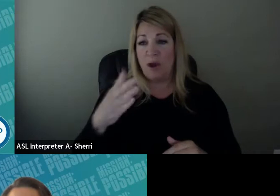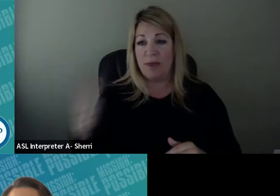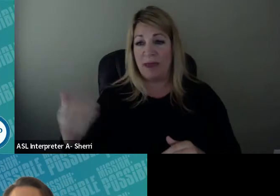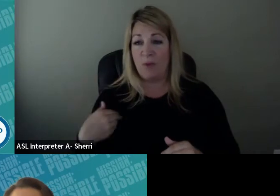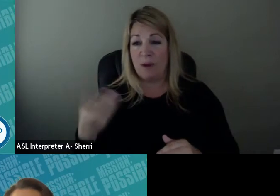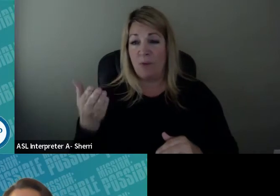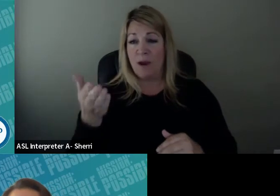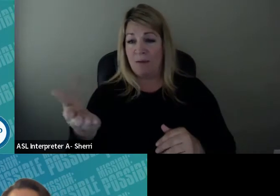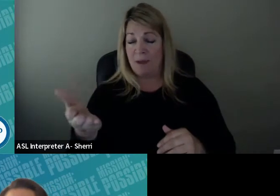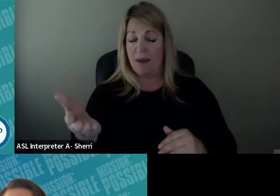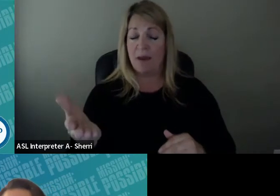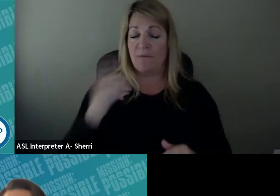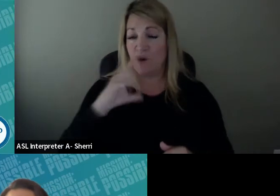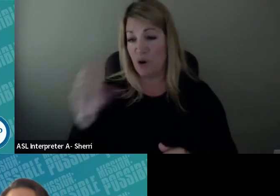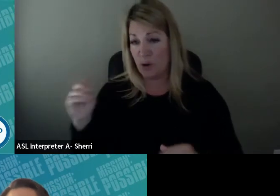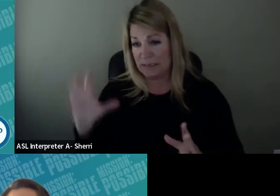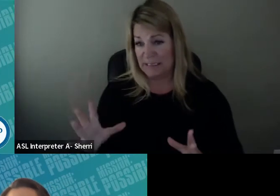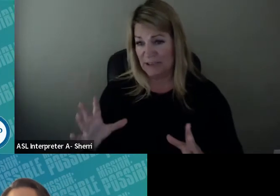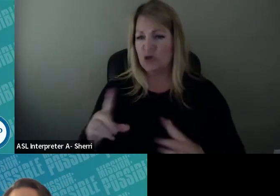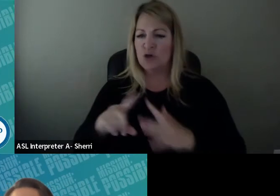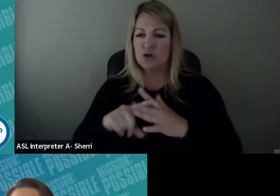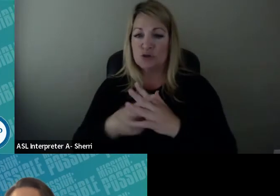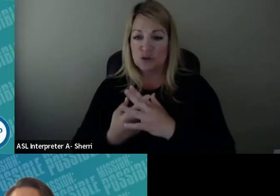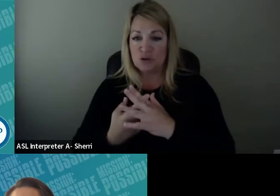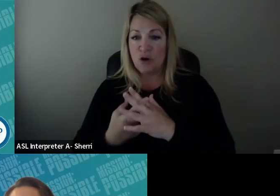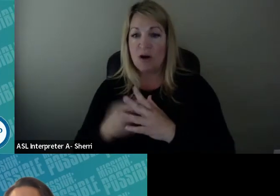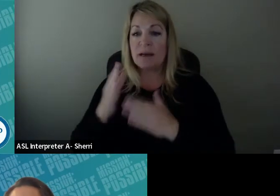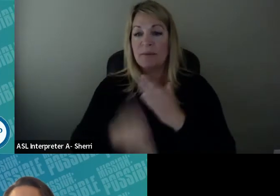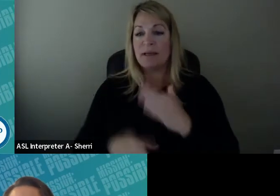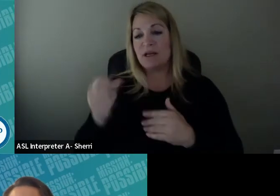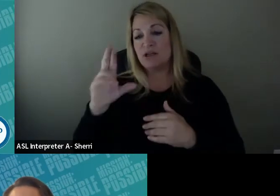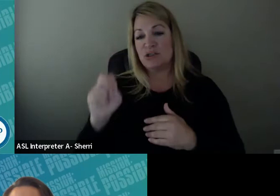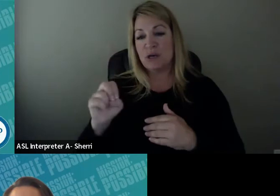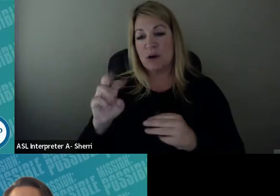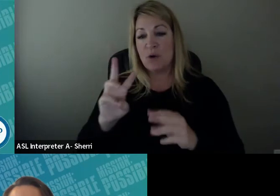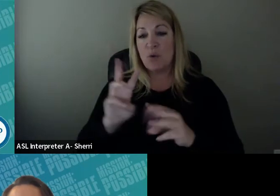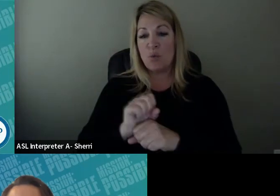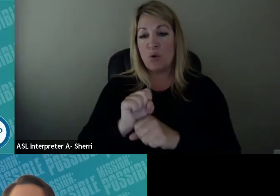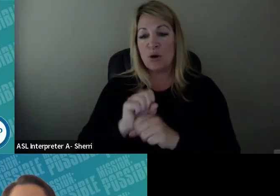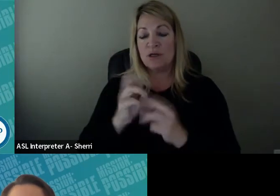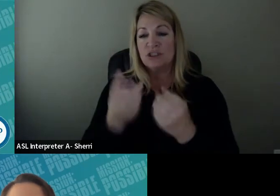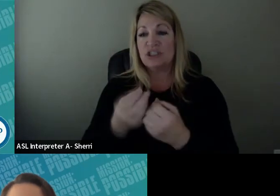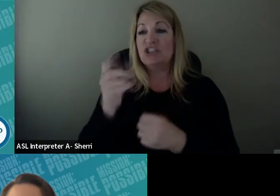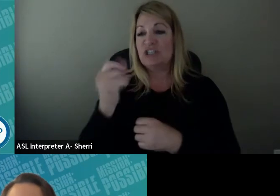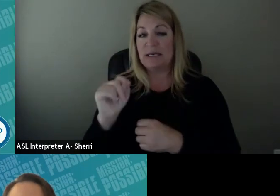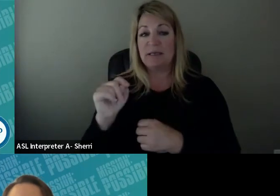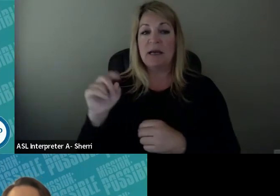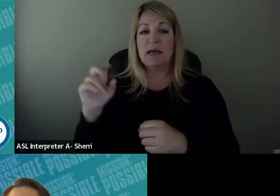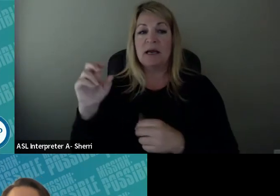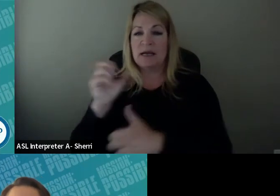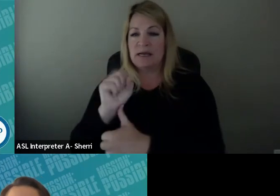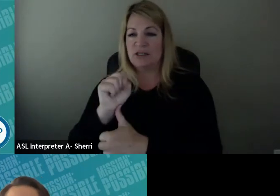is that for co-teachers is to start completing the SHARE worksheet. SHARE stands for sharing hopes,